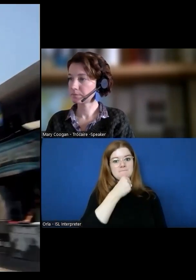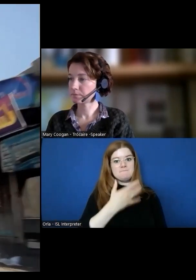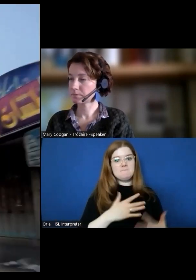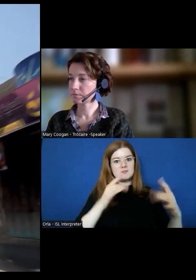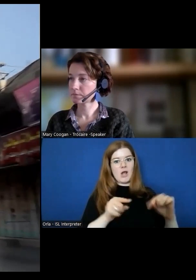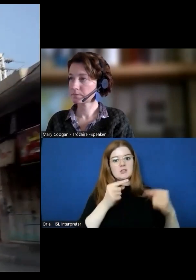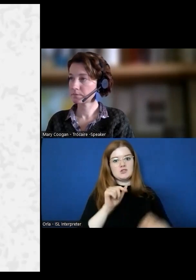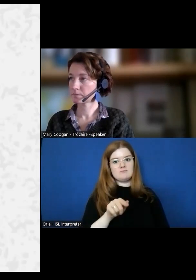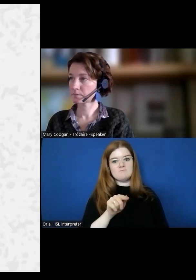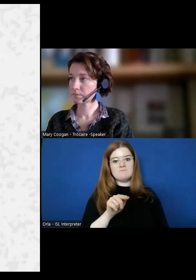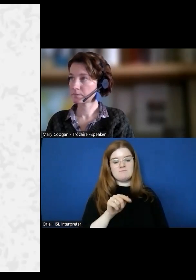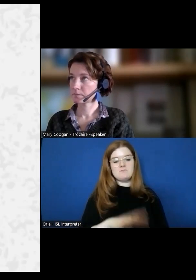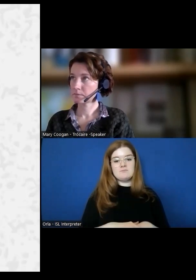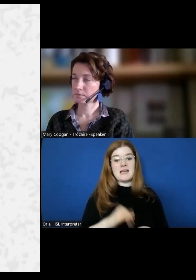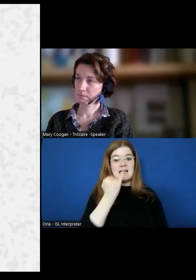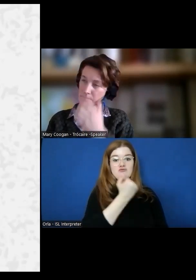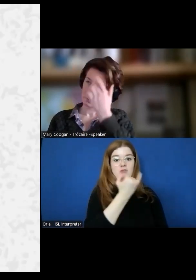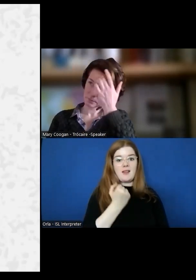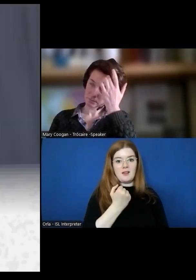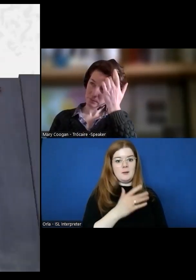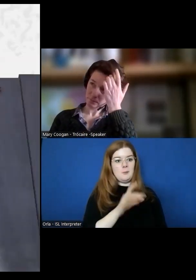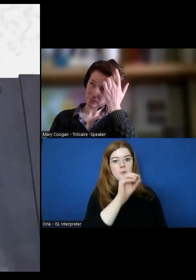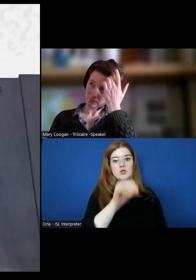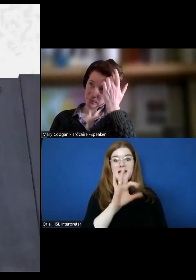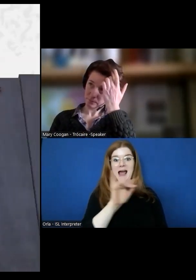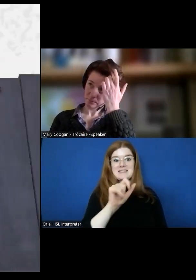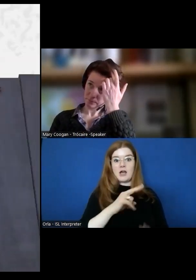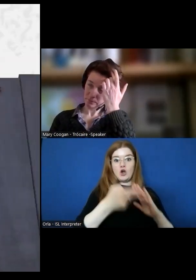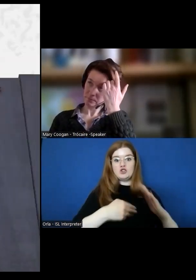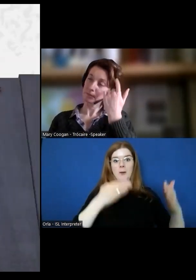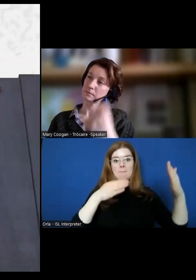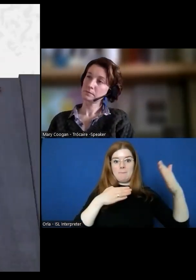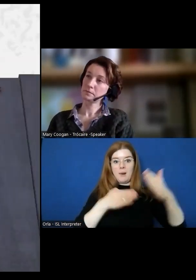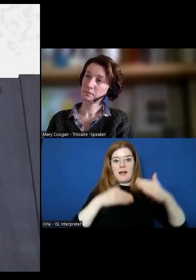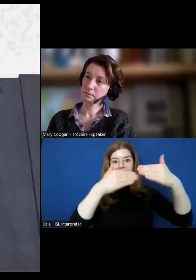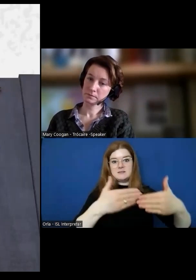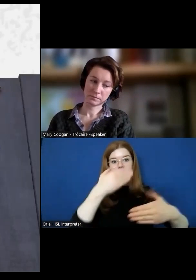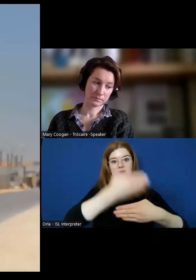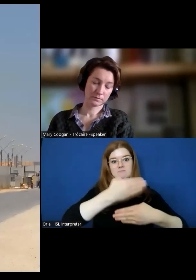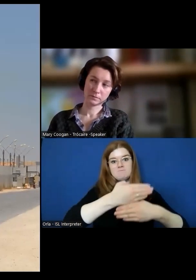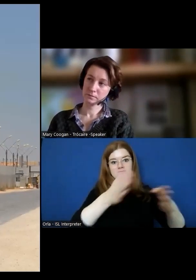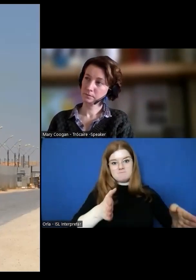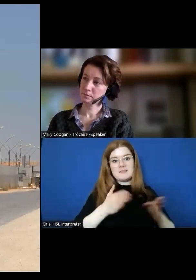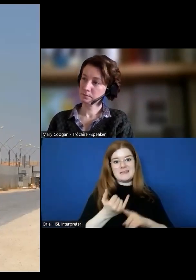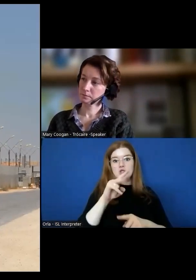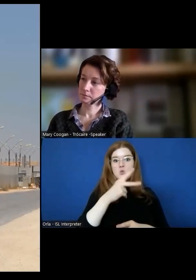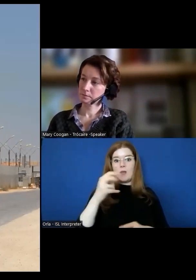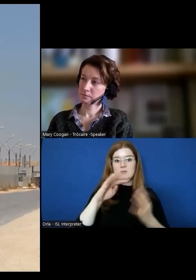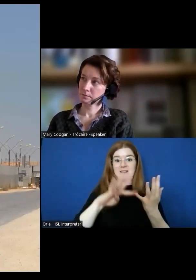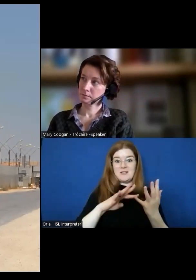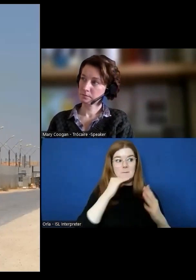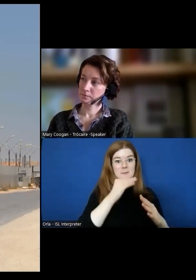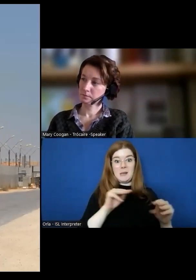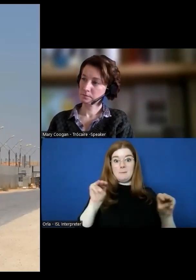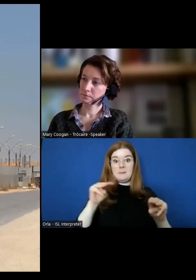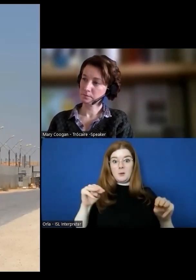challenge. Israel placed Gaza under a blockade in 2007, and this made the movement of